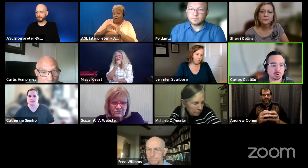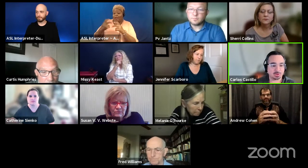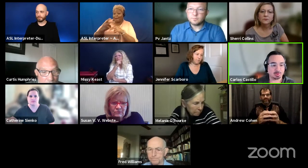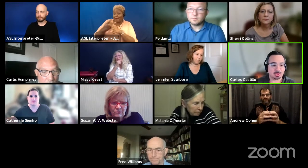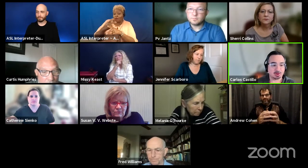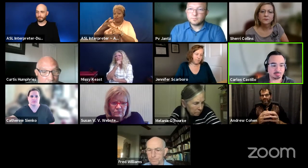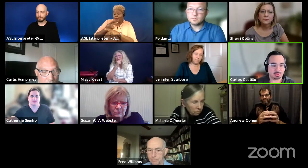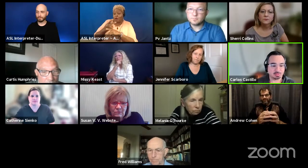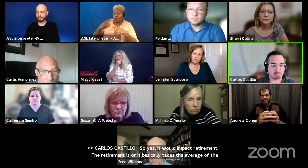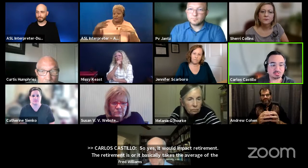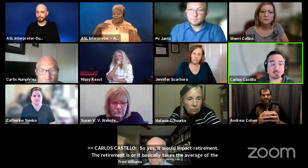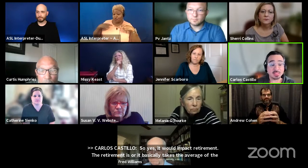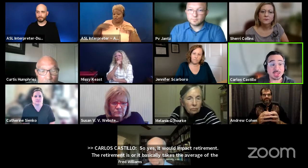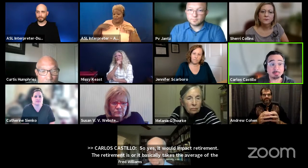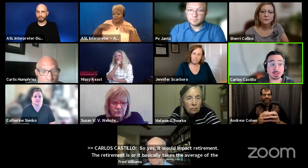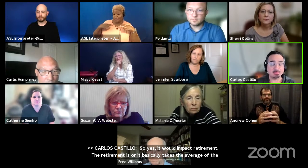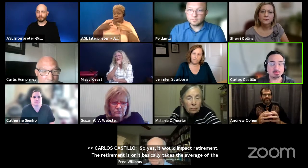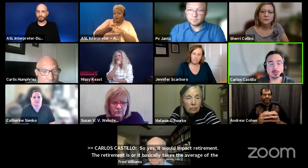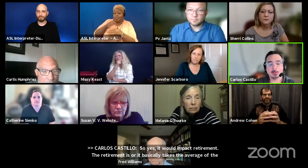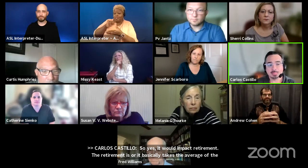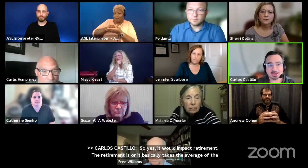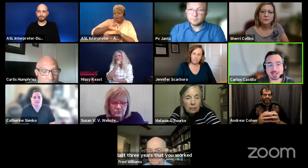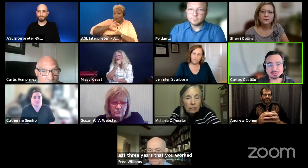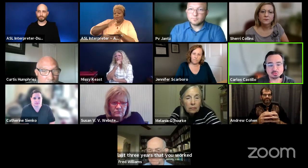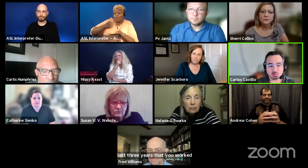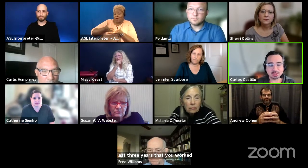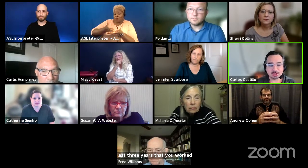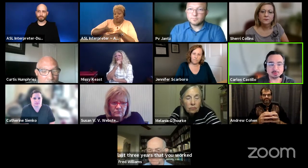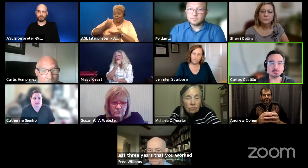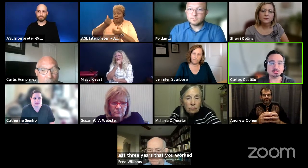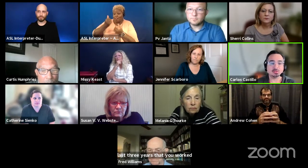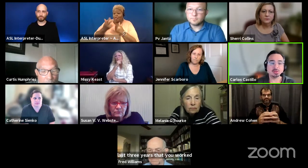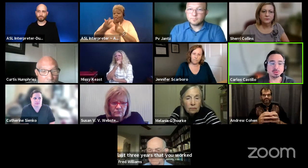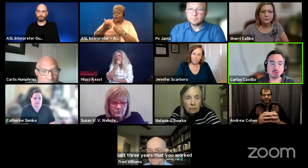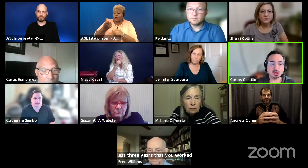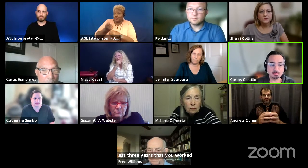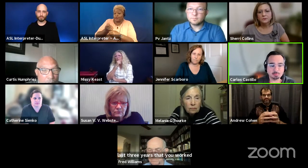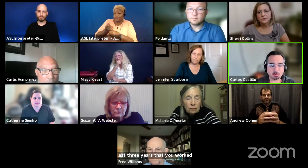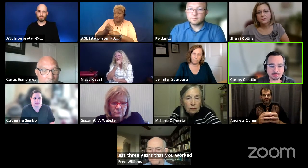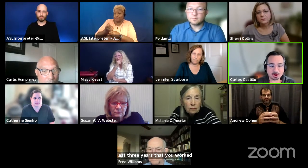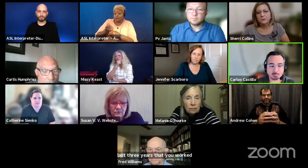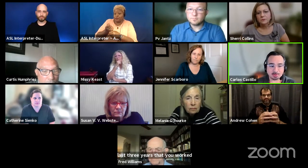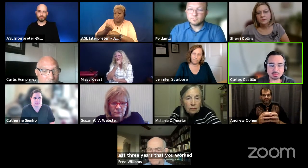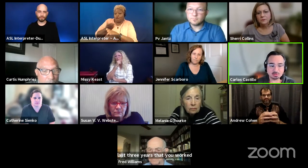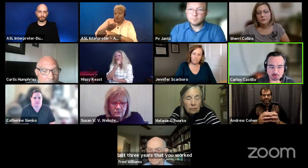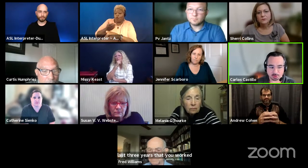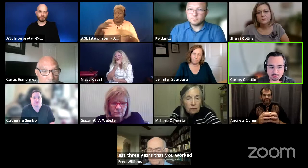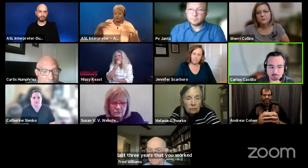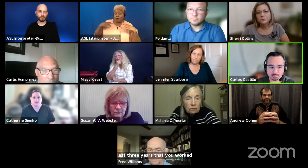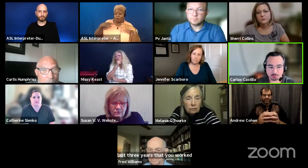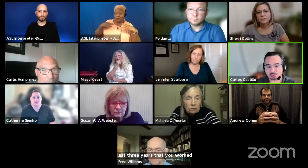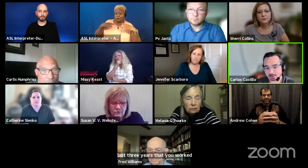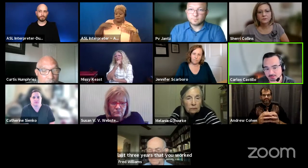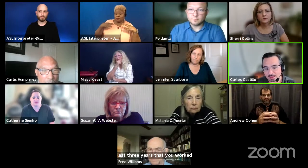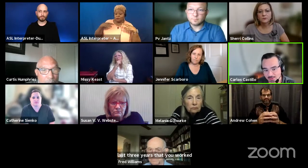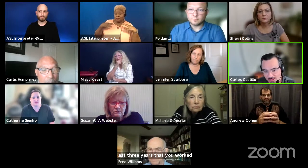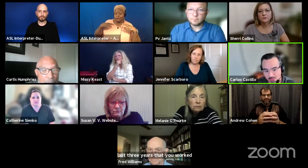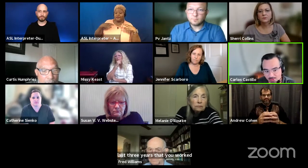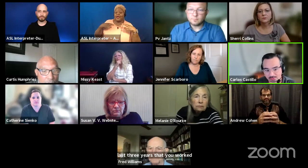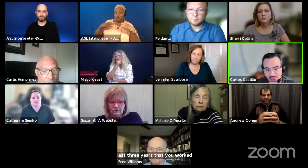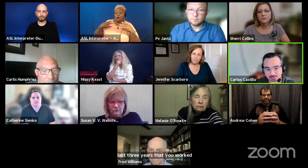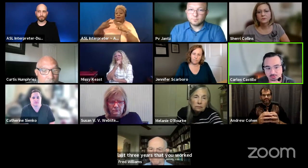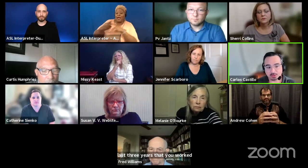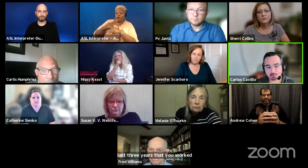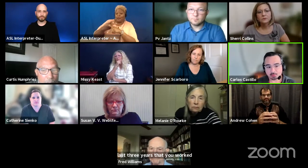rate will wind up coming out of. It's based on that amount. The last 3 years before retirement is where they'll start the